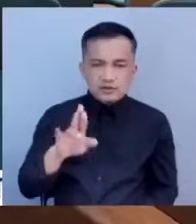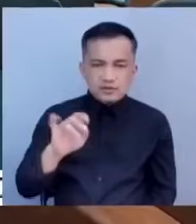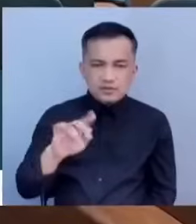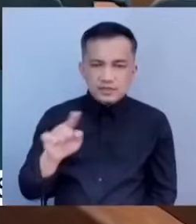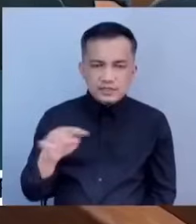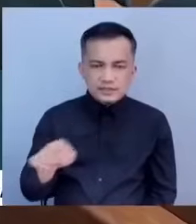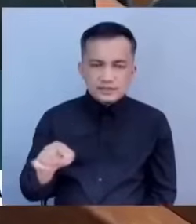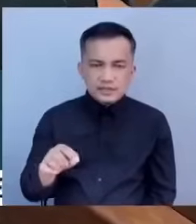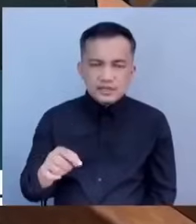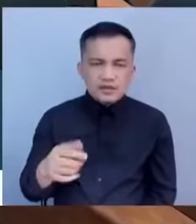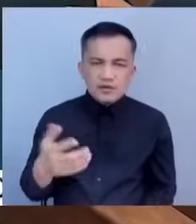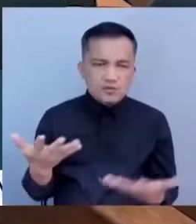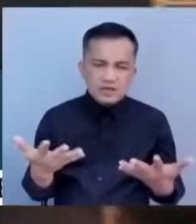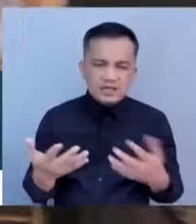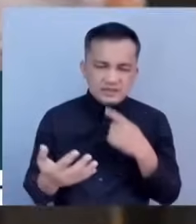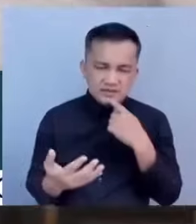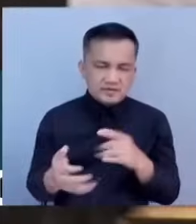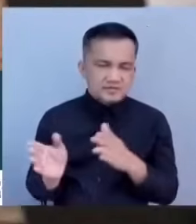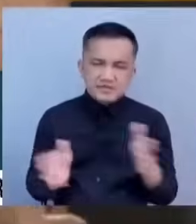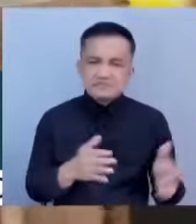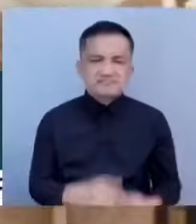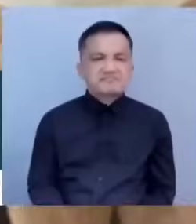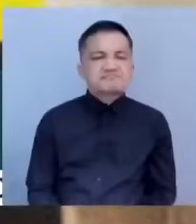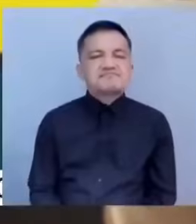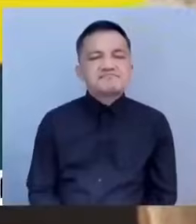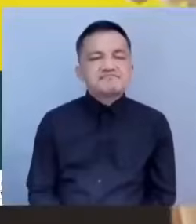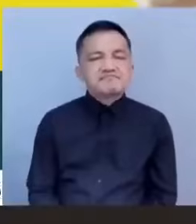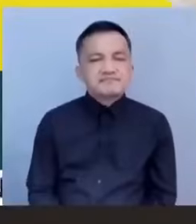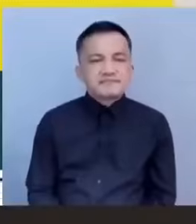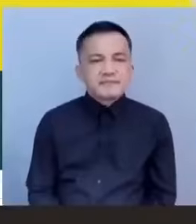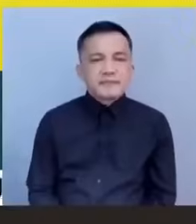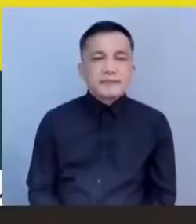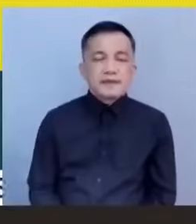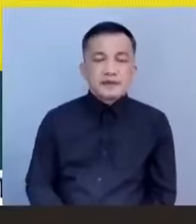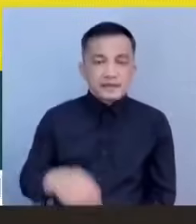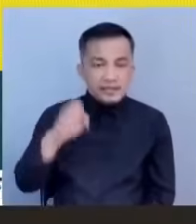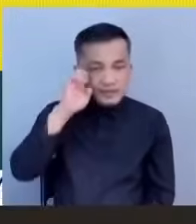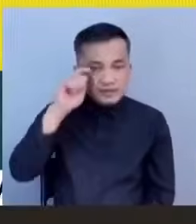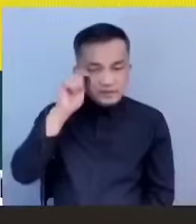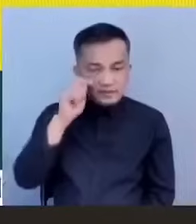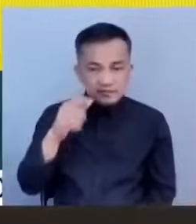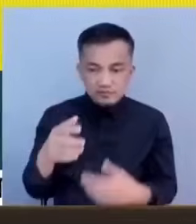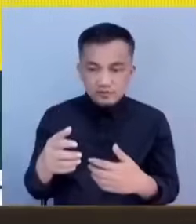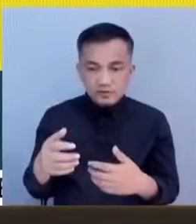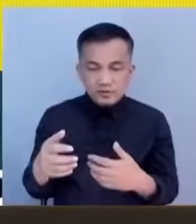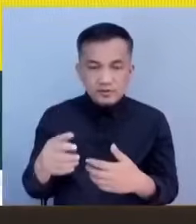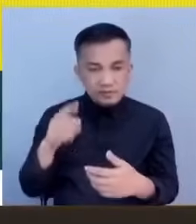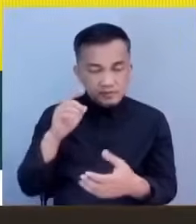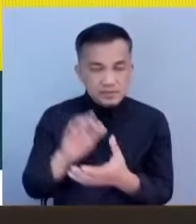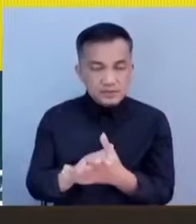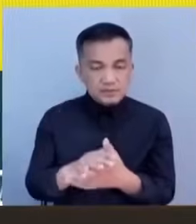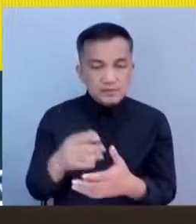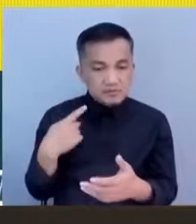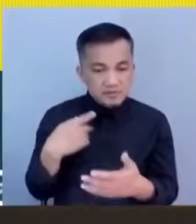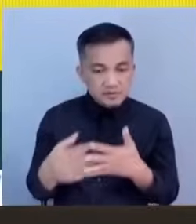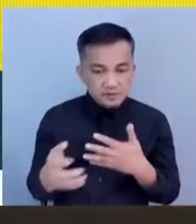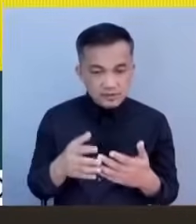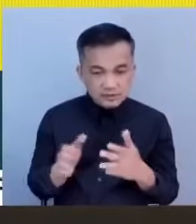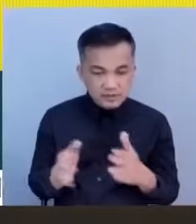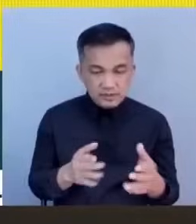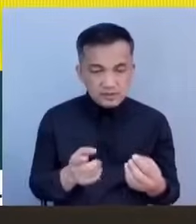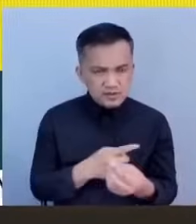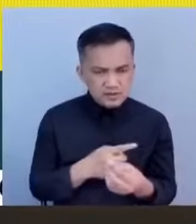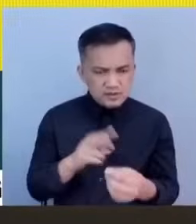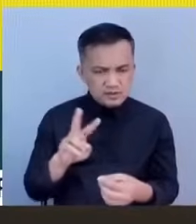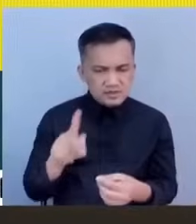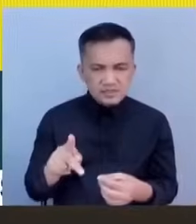the existence of such a plan. Tulfo also believes that even if there were a plot to oust the Vice President, it